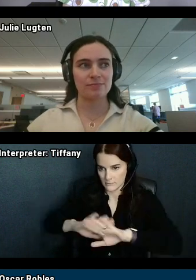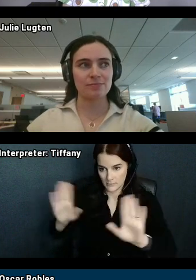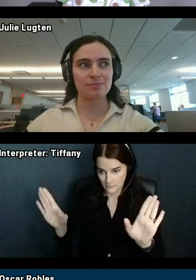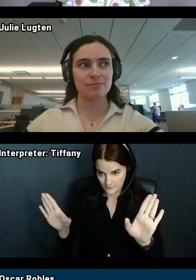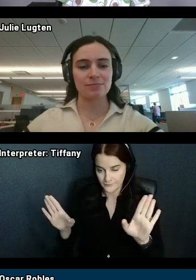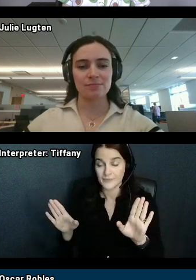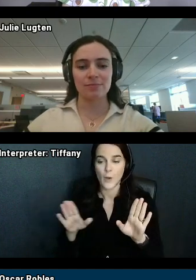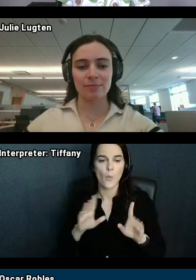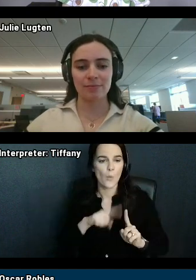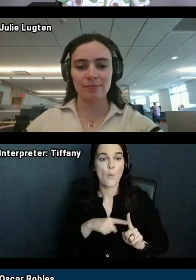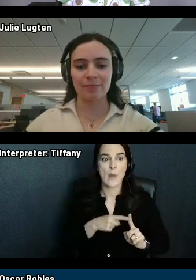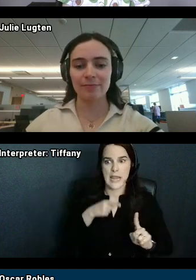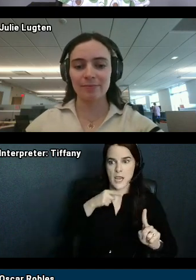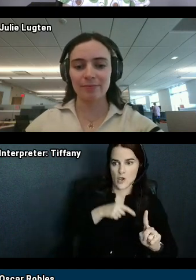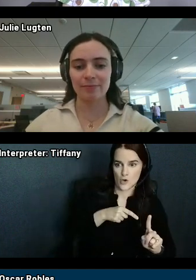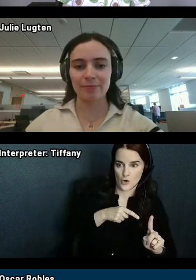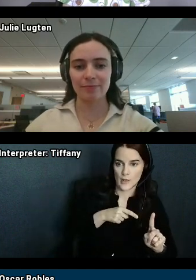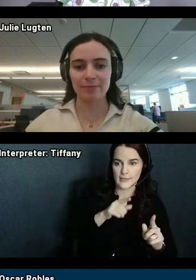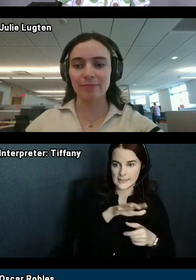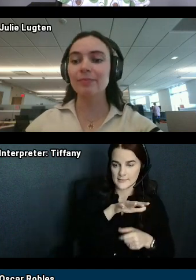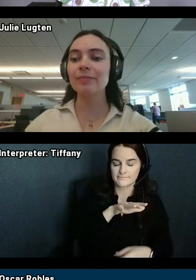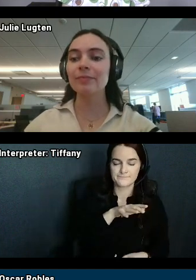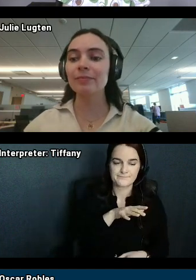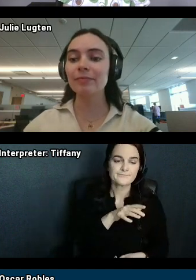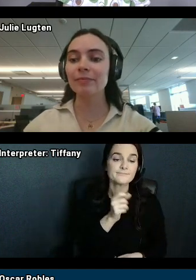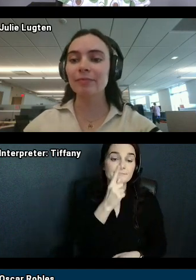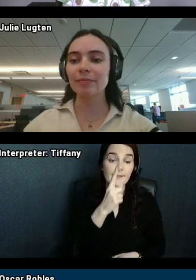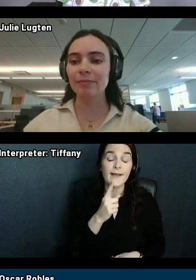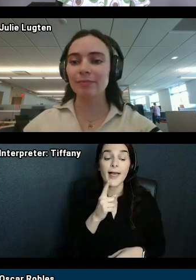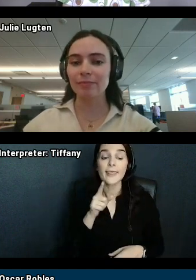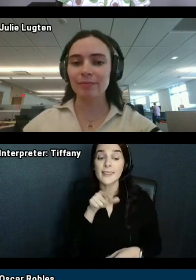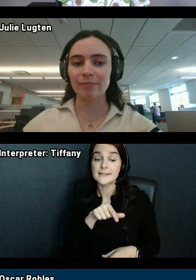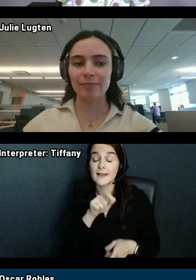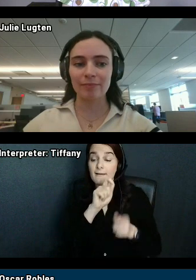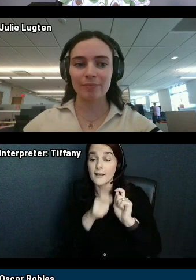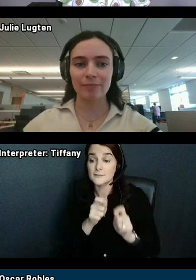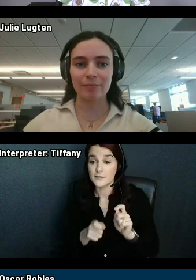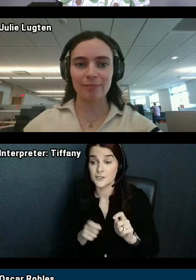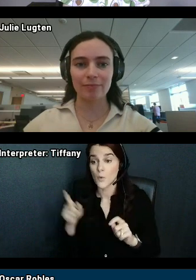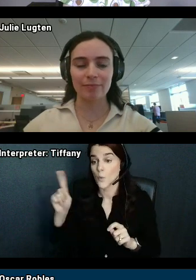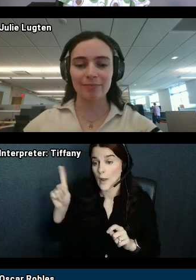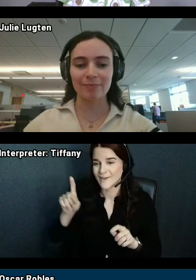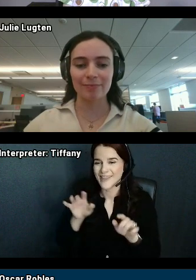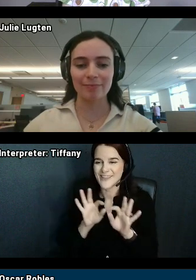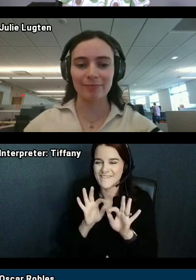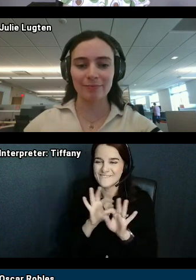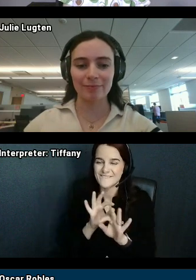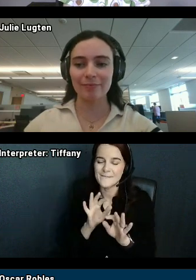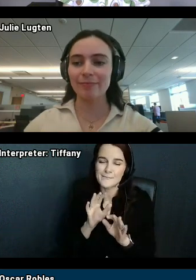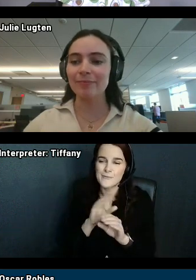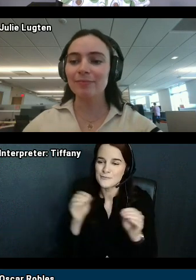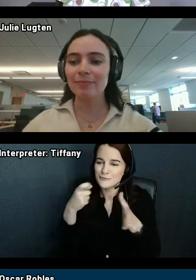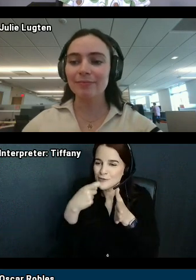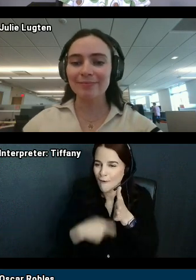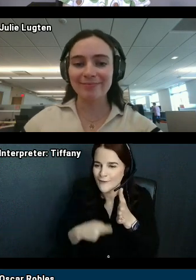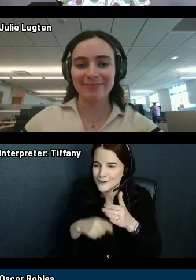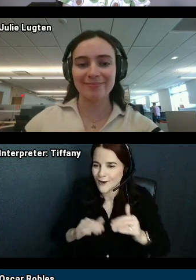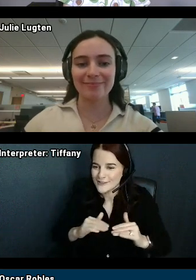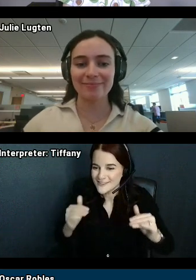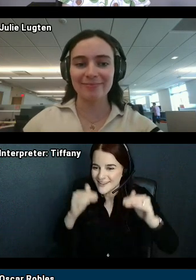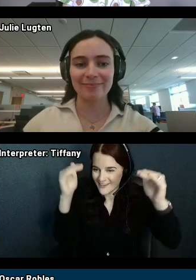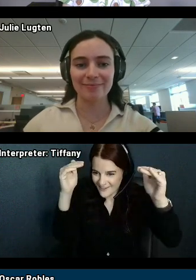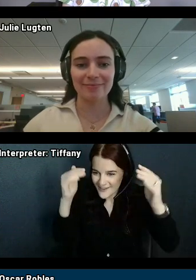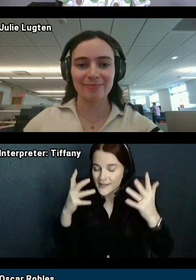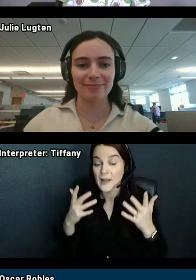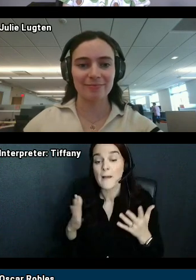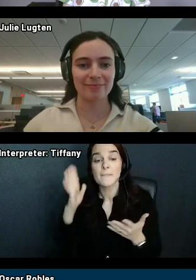So these customizations are all on the free tier, but I am going to hand this off to Julie in just a minute